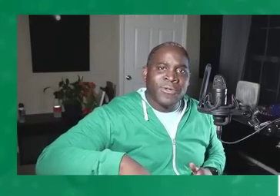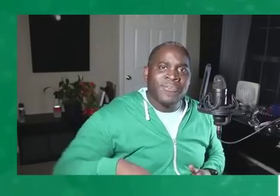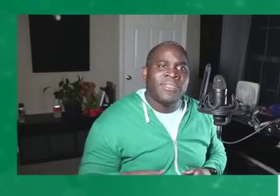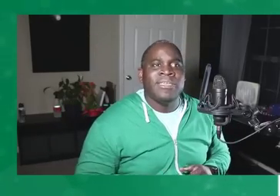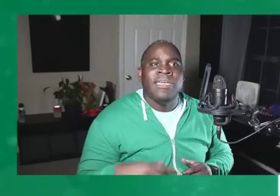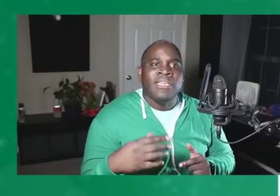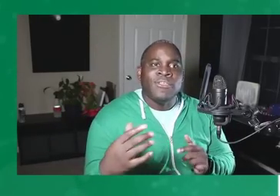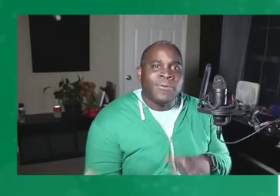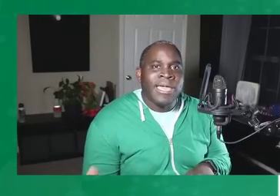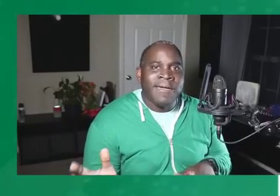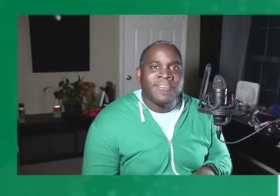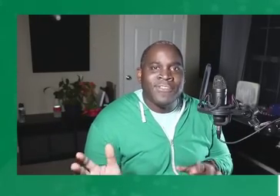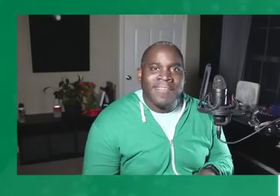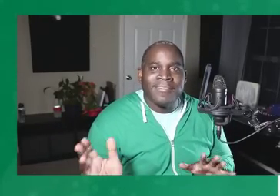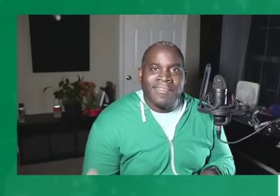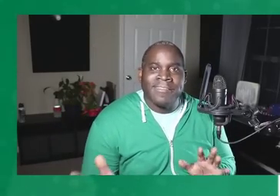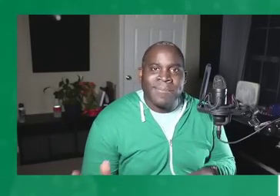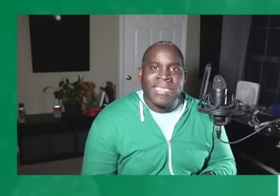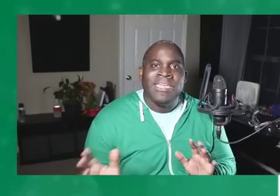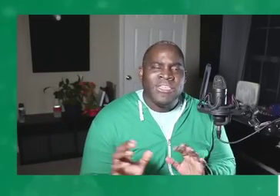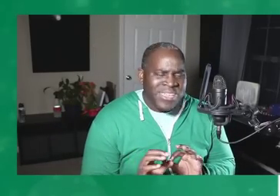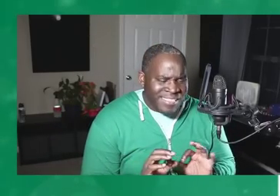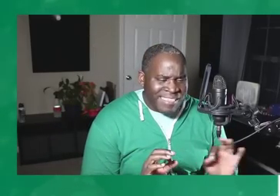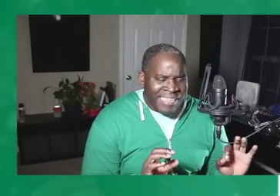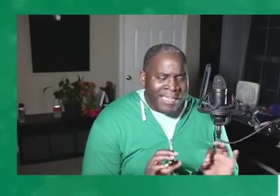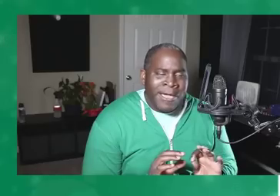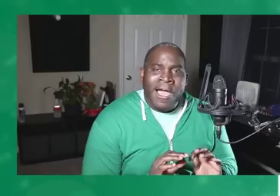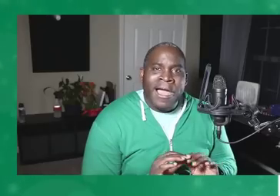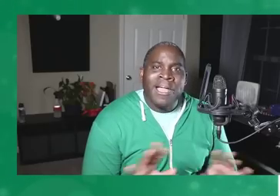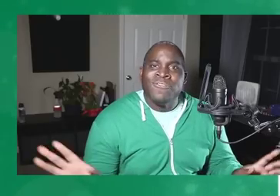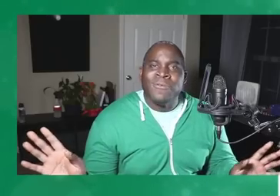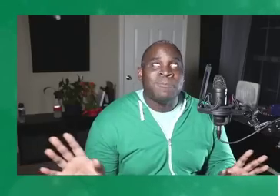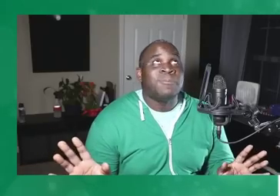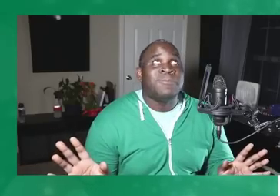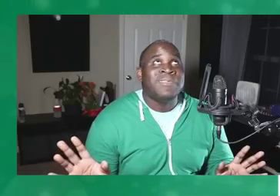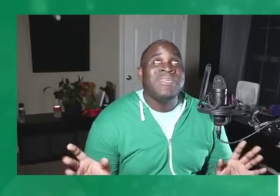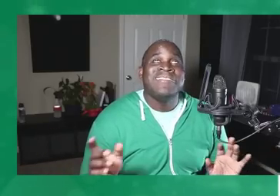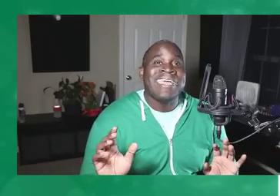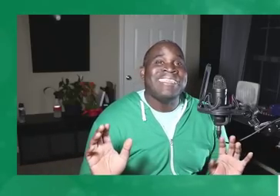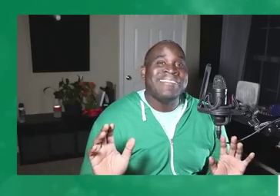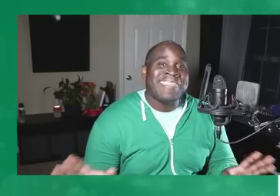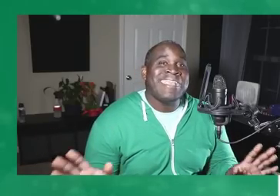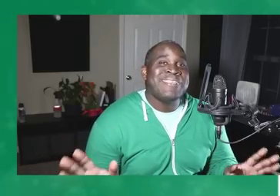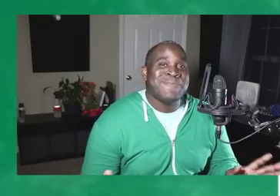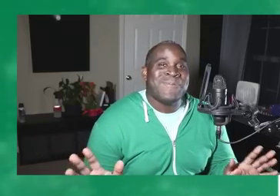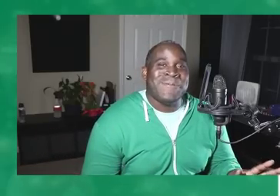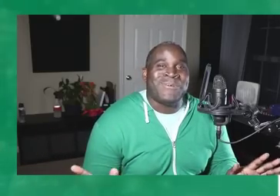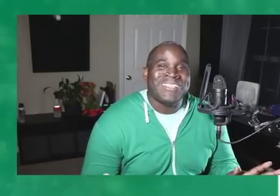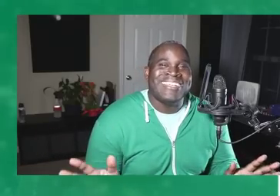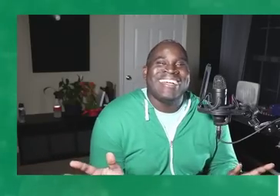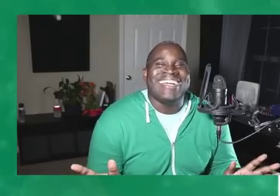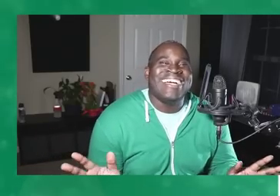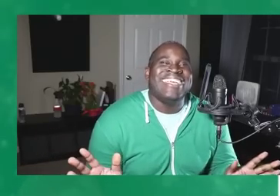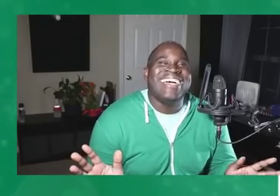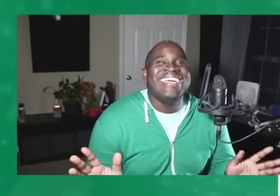in the description. You don't have to just listen to me. You can see at least 10 different